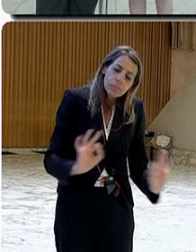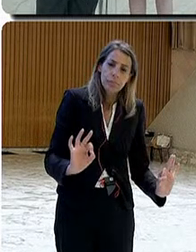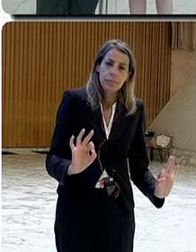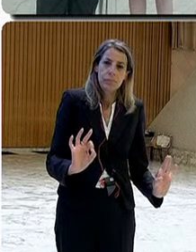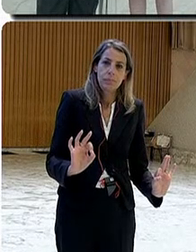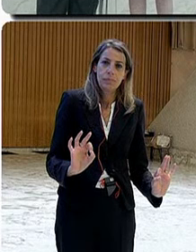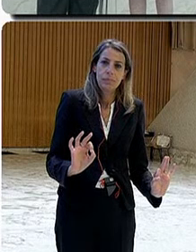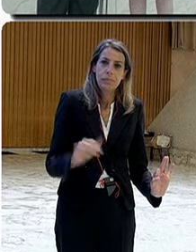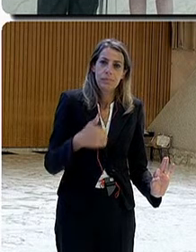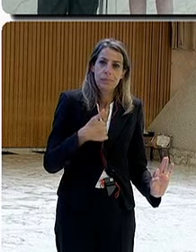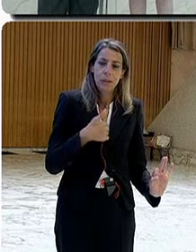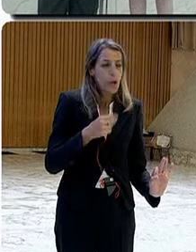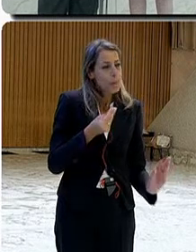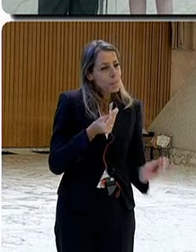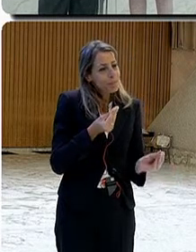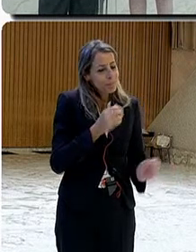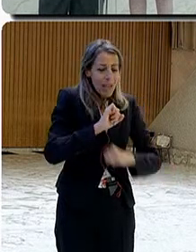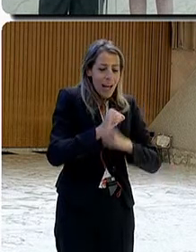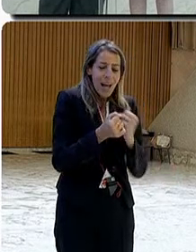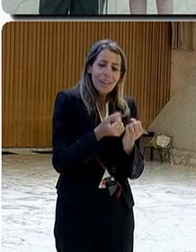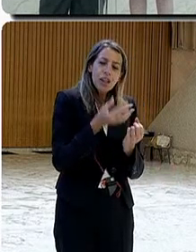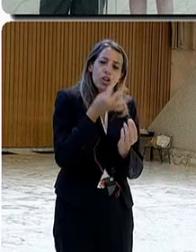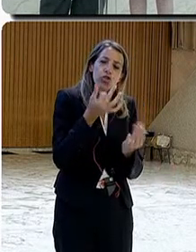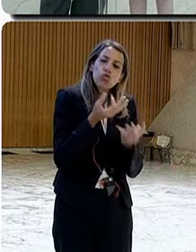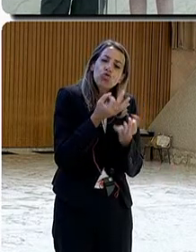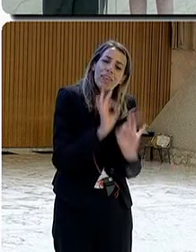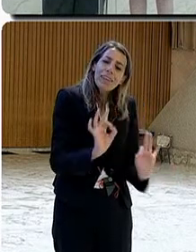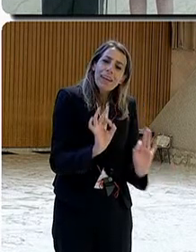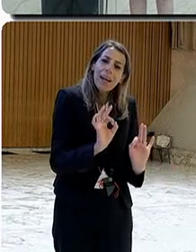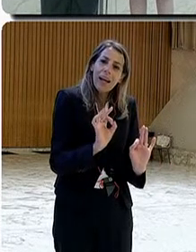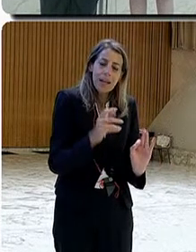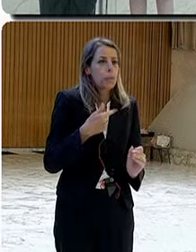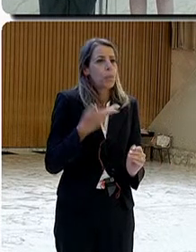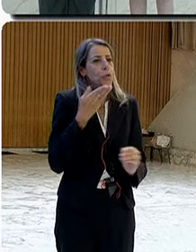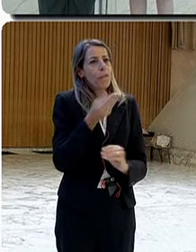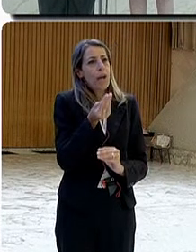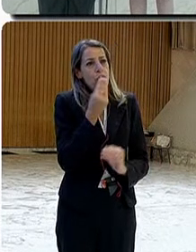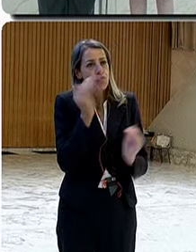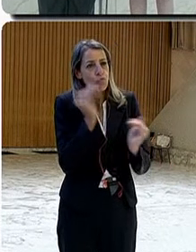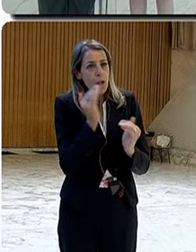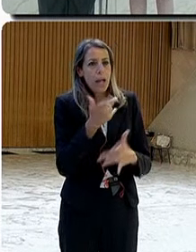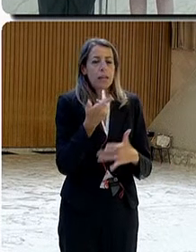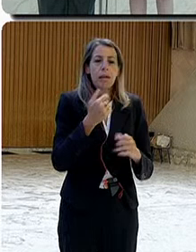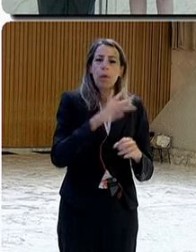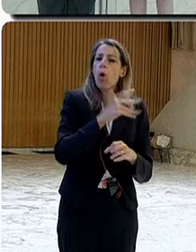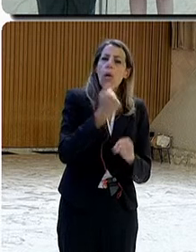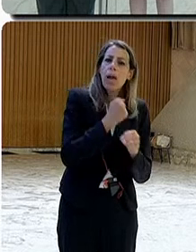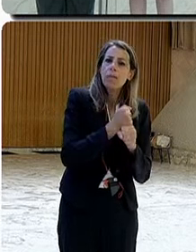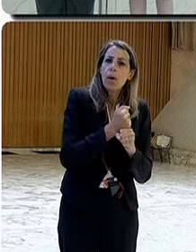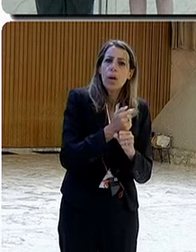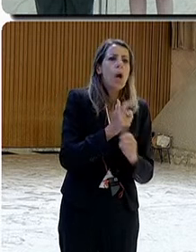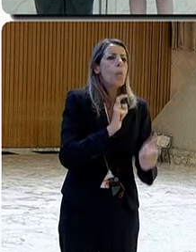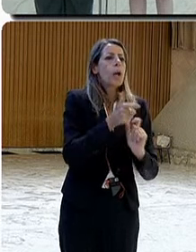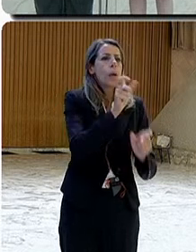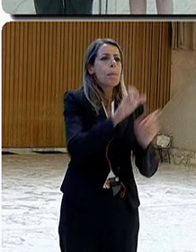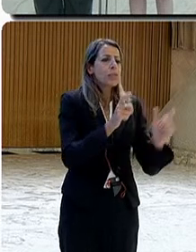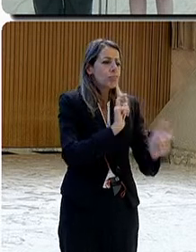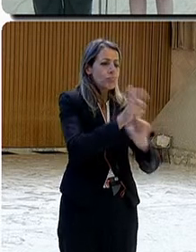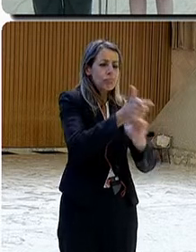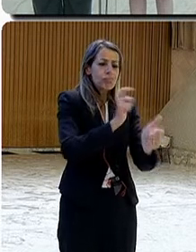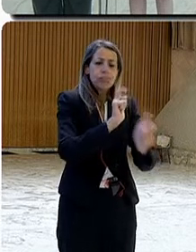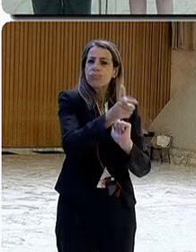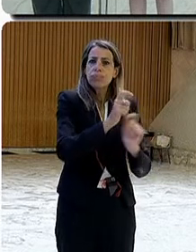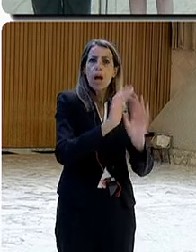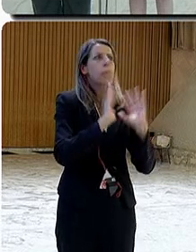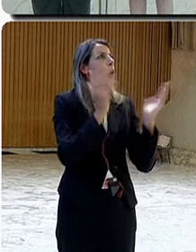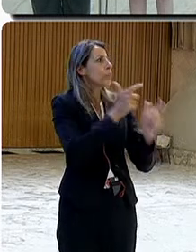errands, go out to dinner, or engage in other activities. As they interact with people in the world, family members